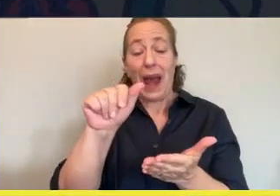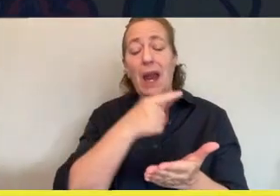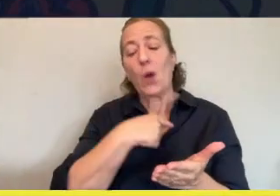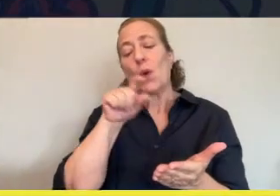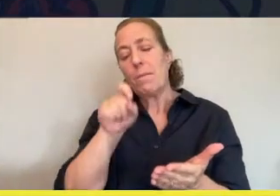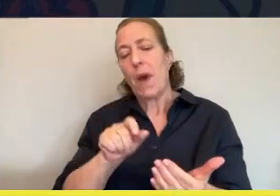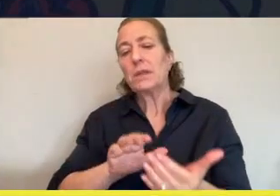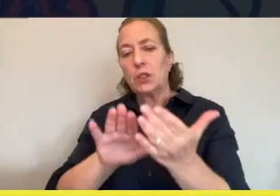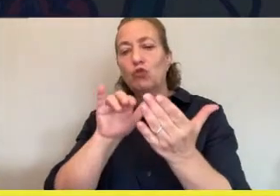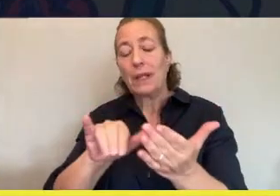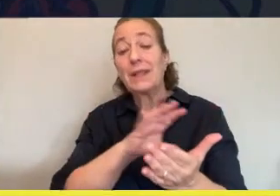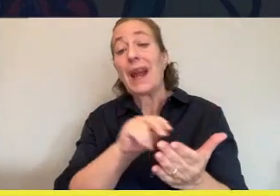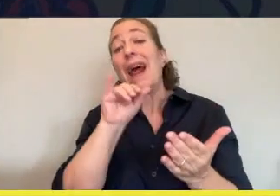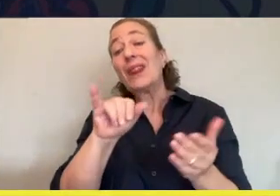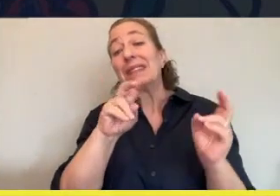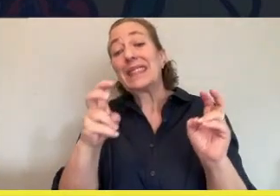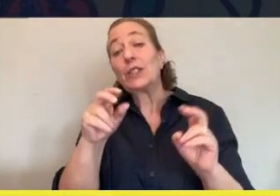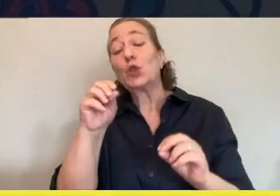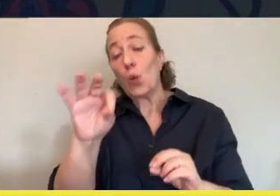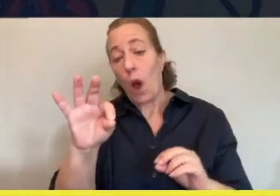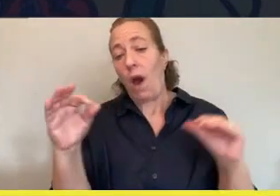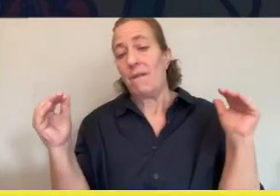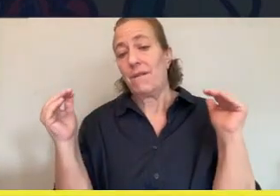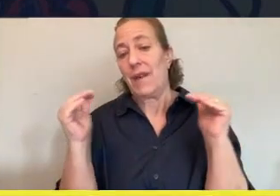equity. Next slide, please.